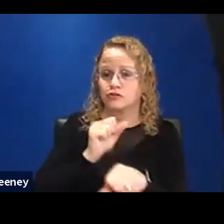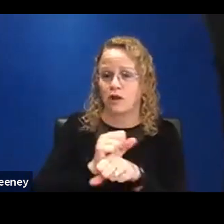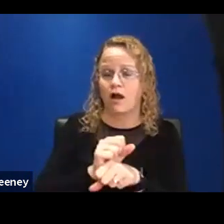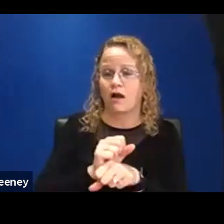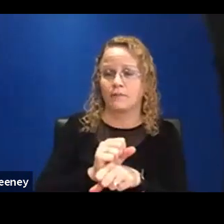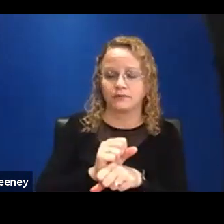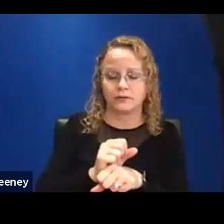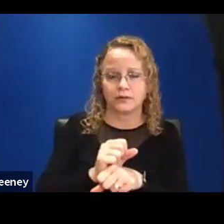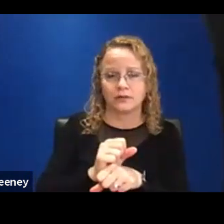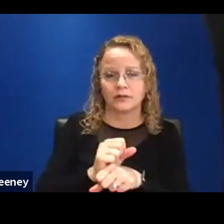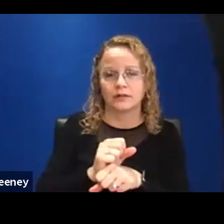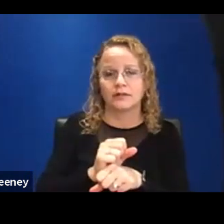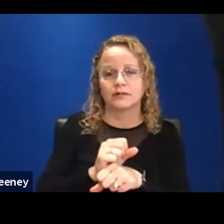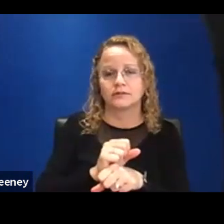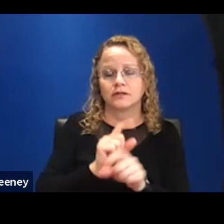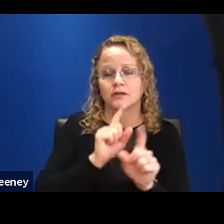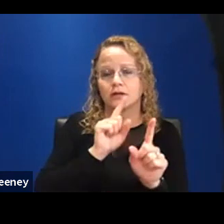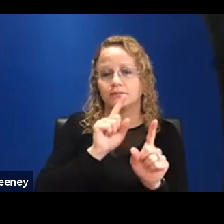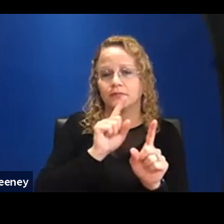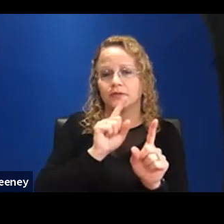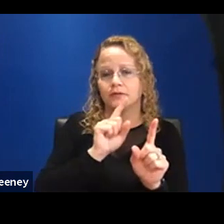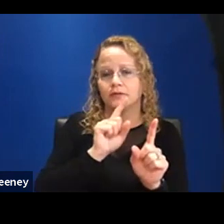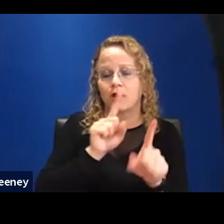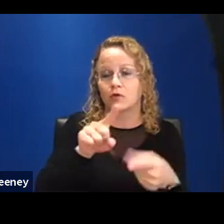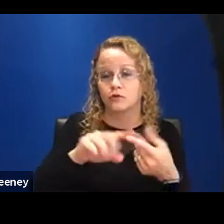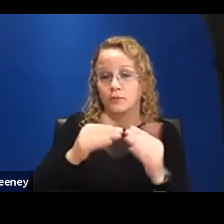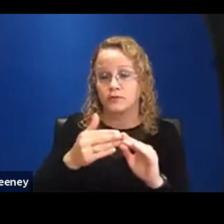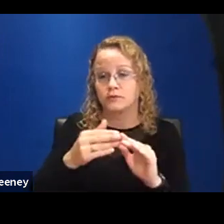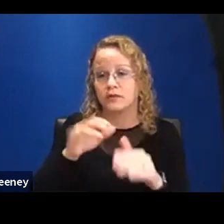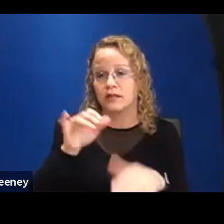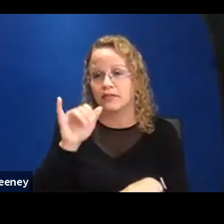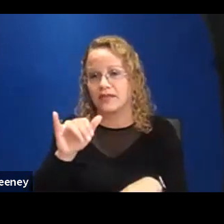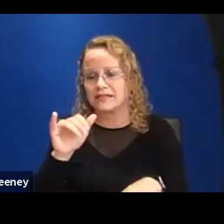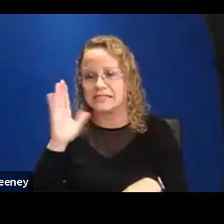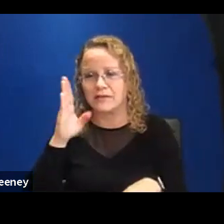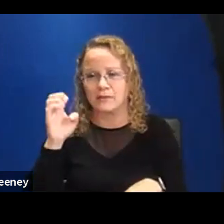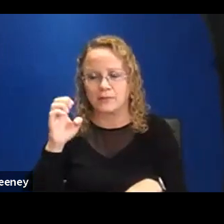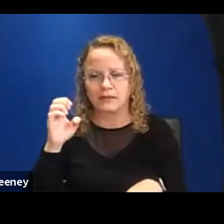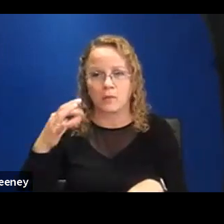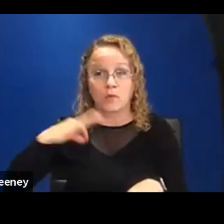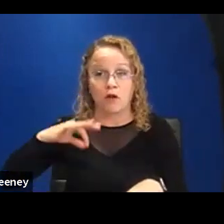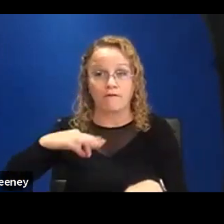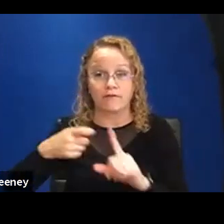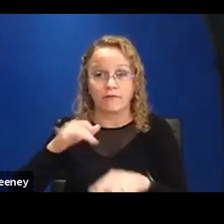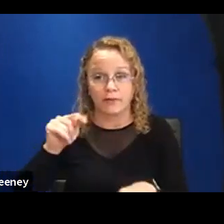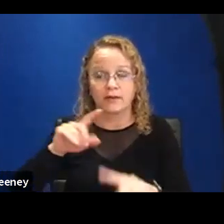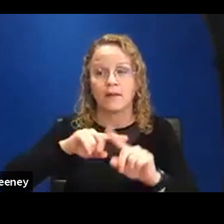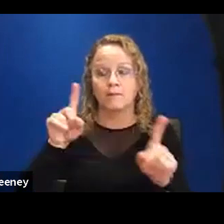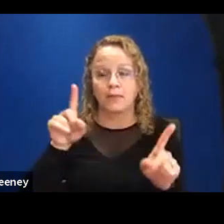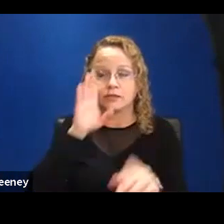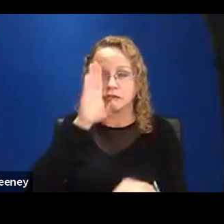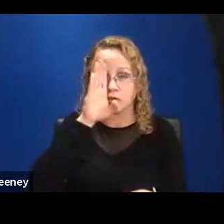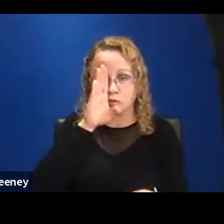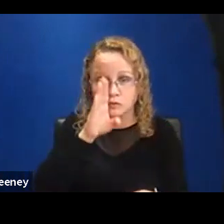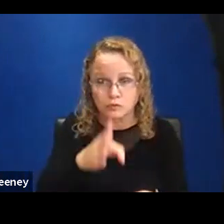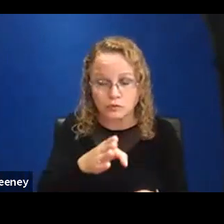not only into communities that seem to be profitable, but also directly